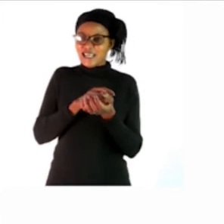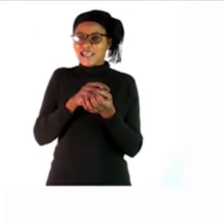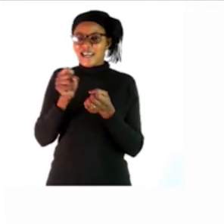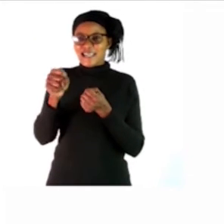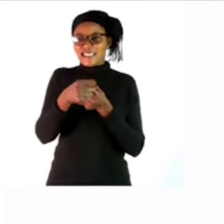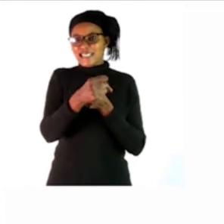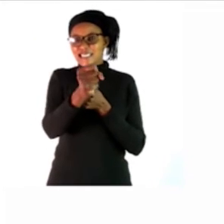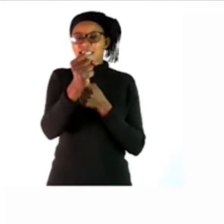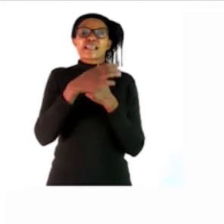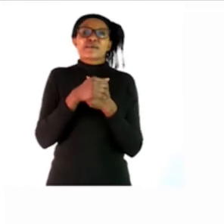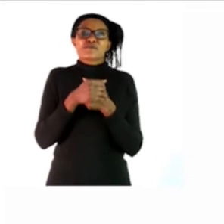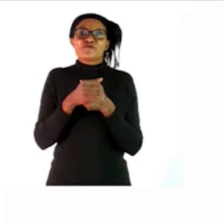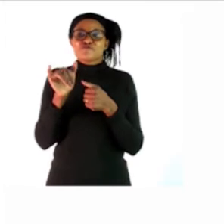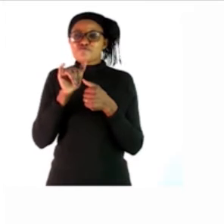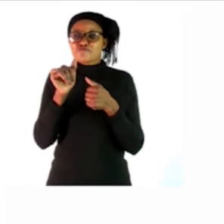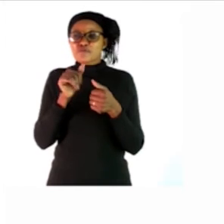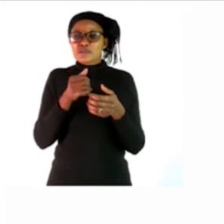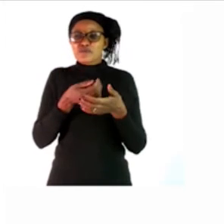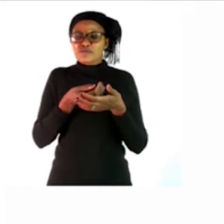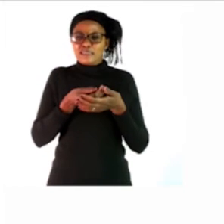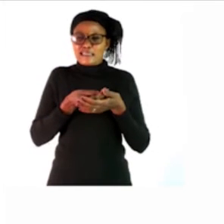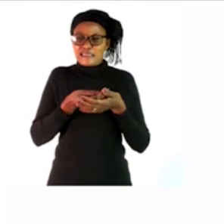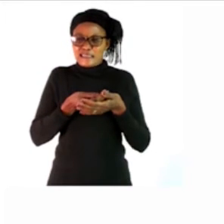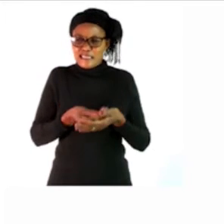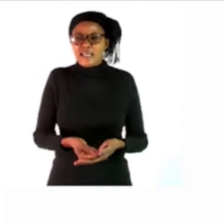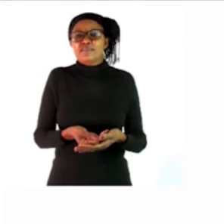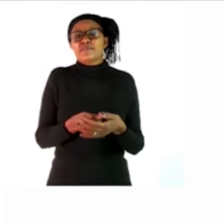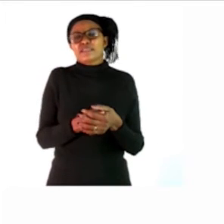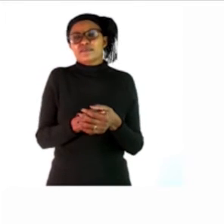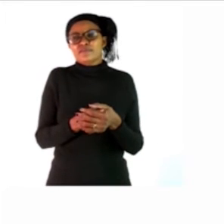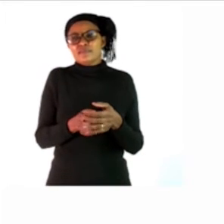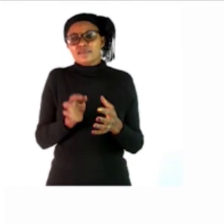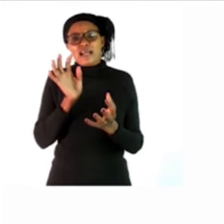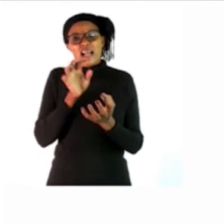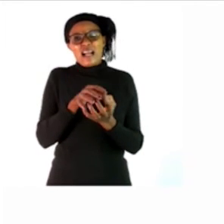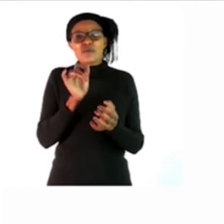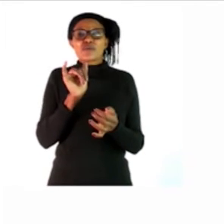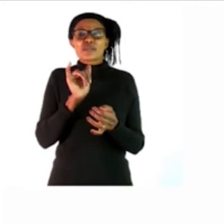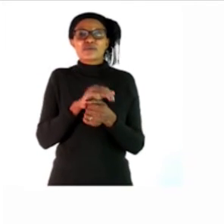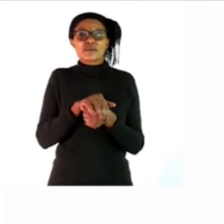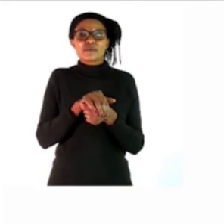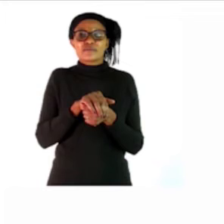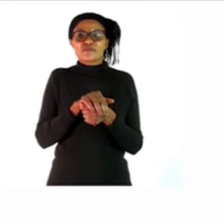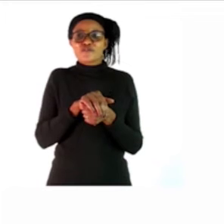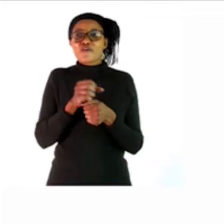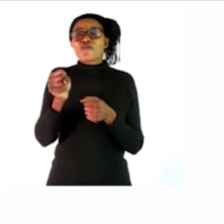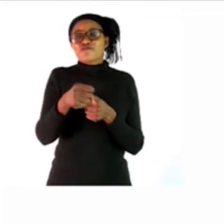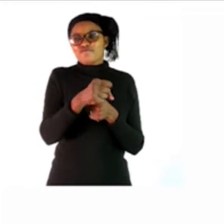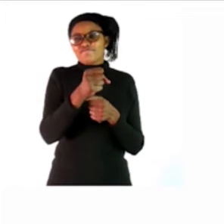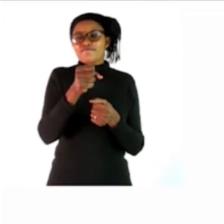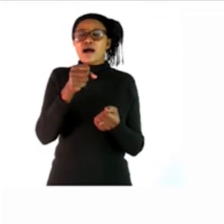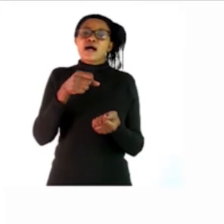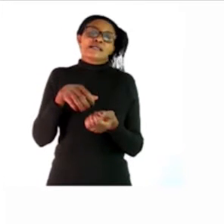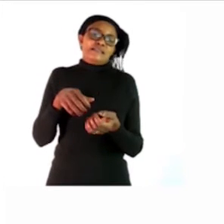snake. So which one is heavy? Is the dinosaur or the snake heavy? The dinosaur. So we have